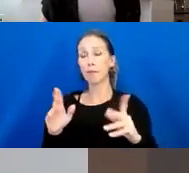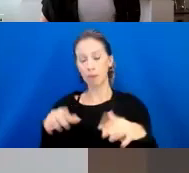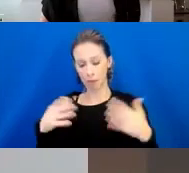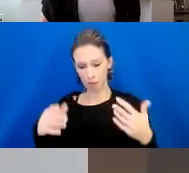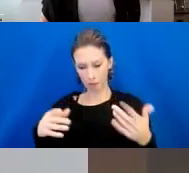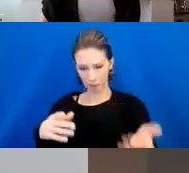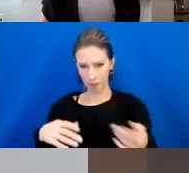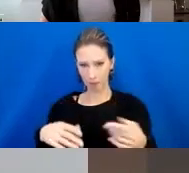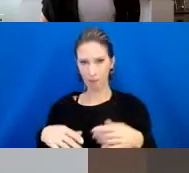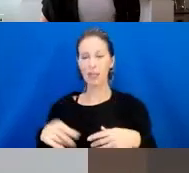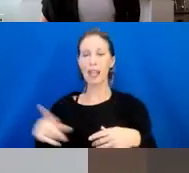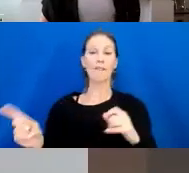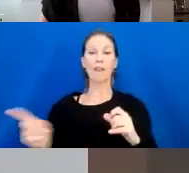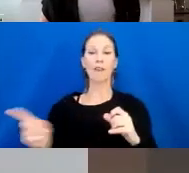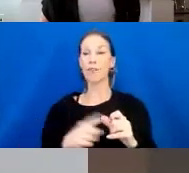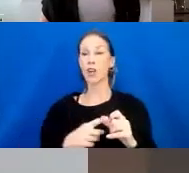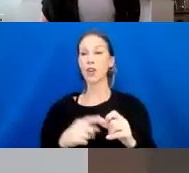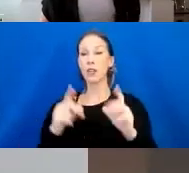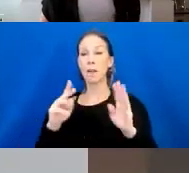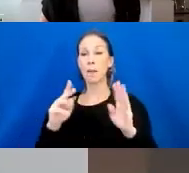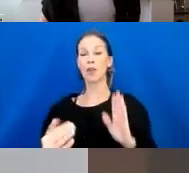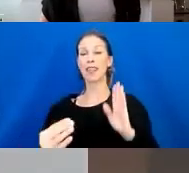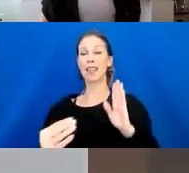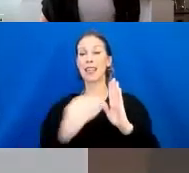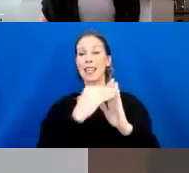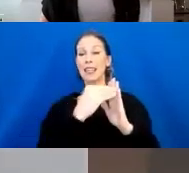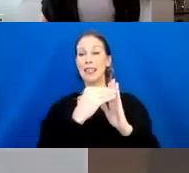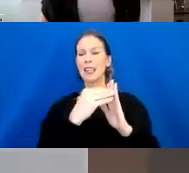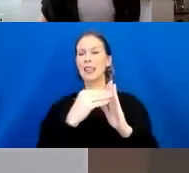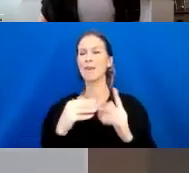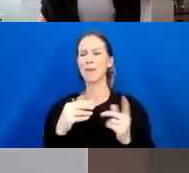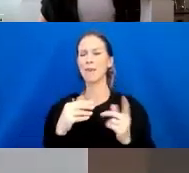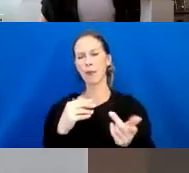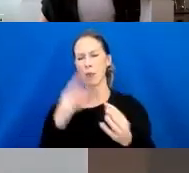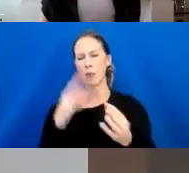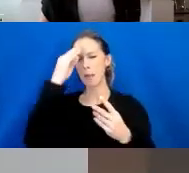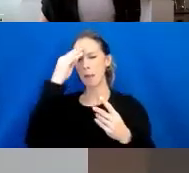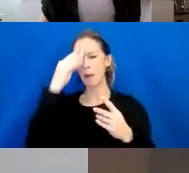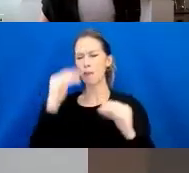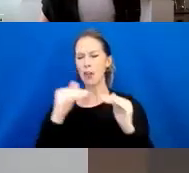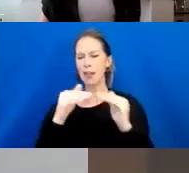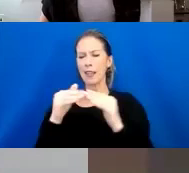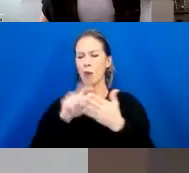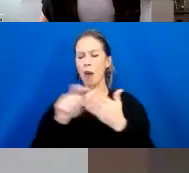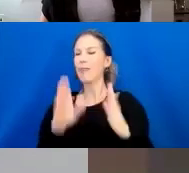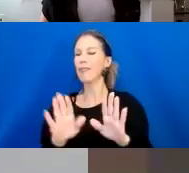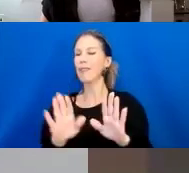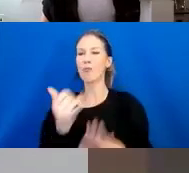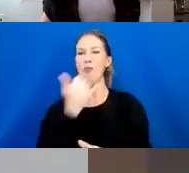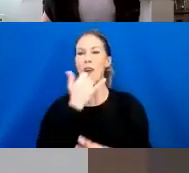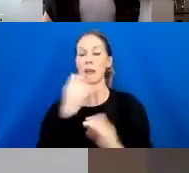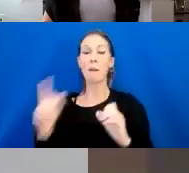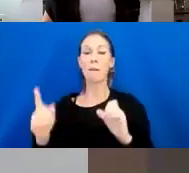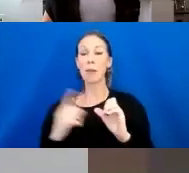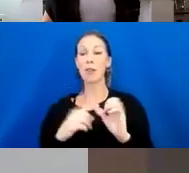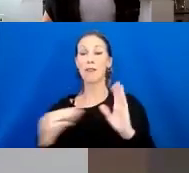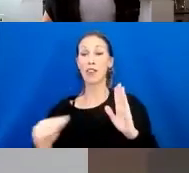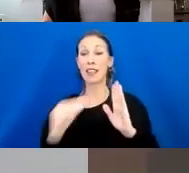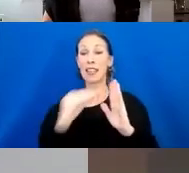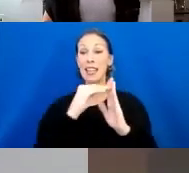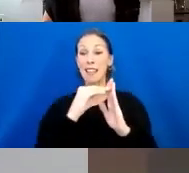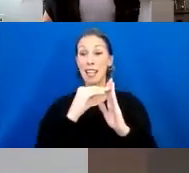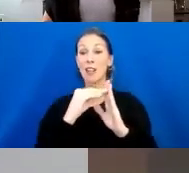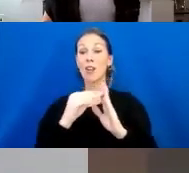first listed. I draw a distinction between, could be equal authors, but the first listed author received